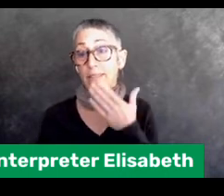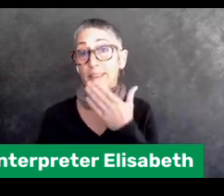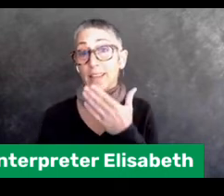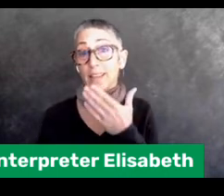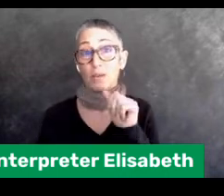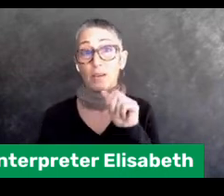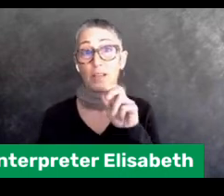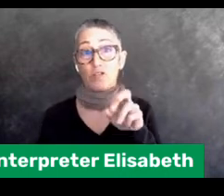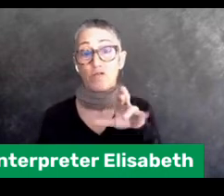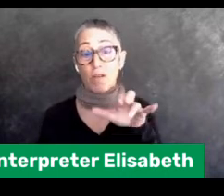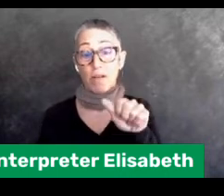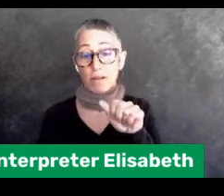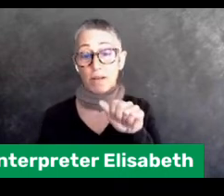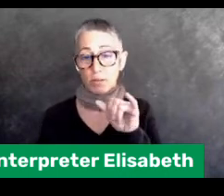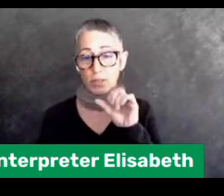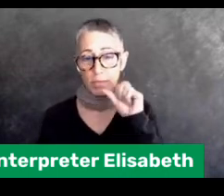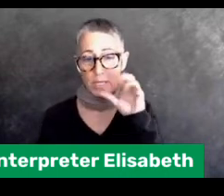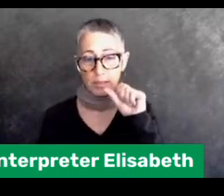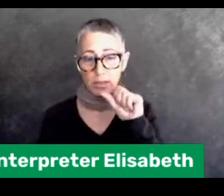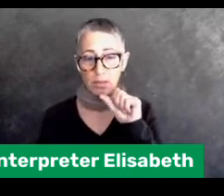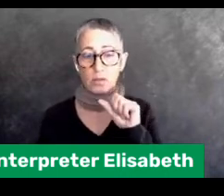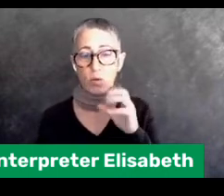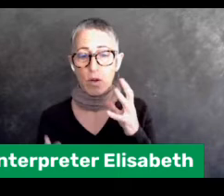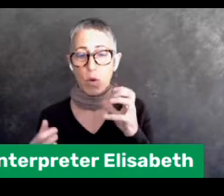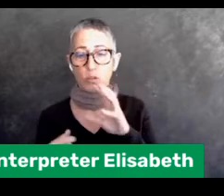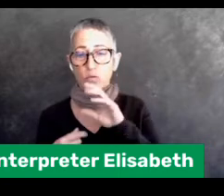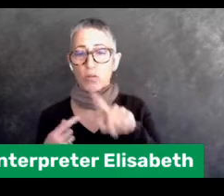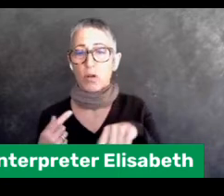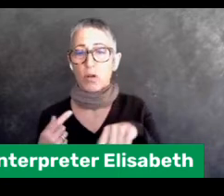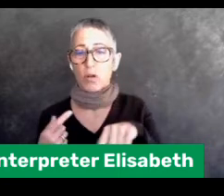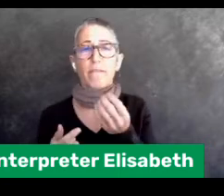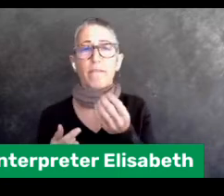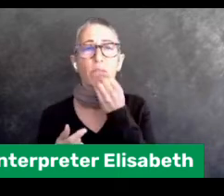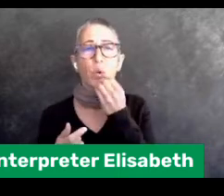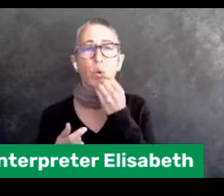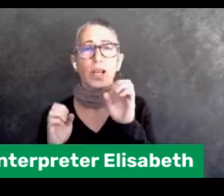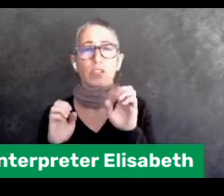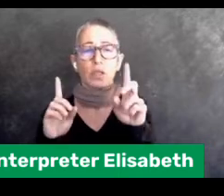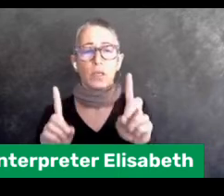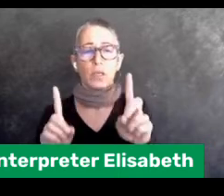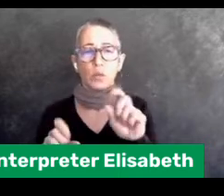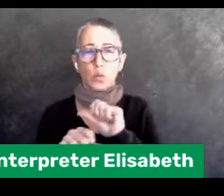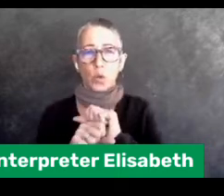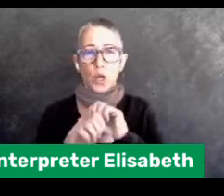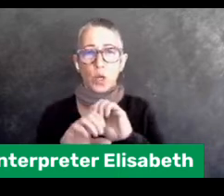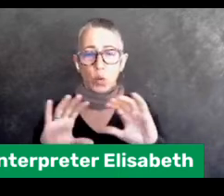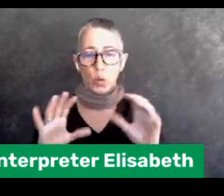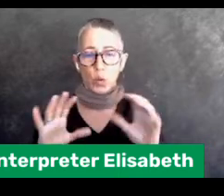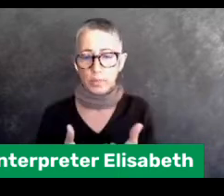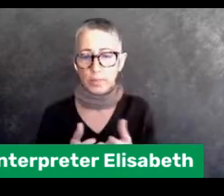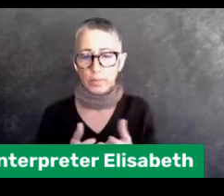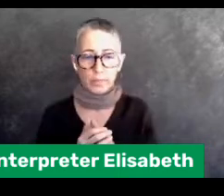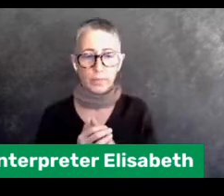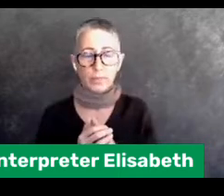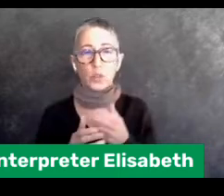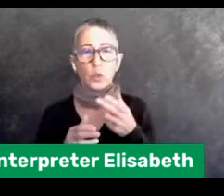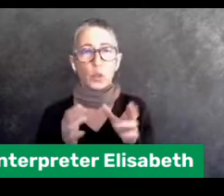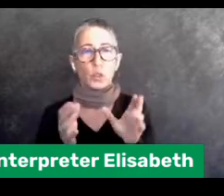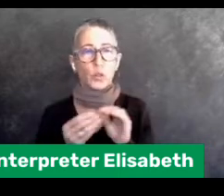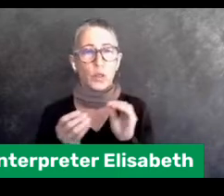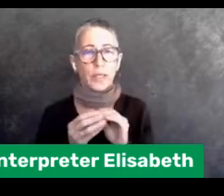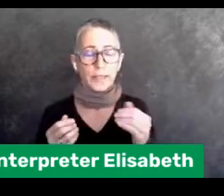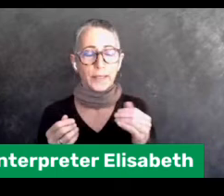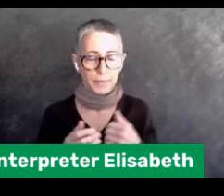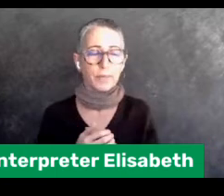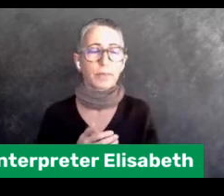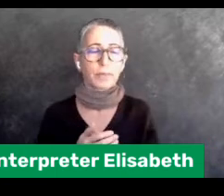gears here and talk a little bit about food education working group here. So a short story, I used to work with the Love